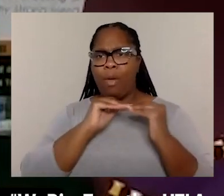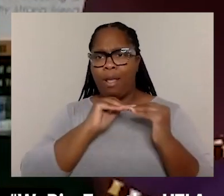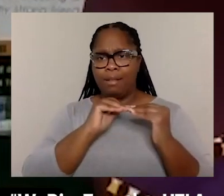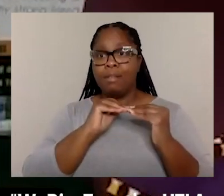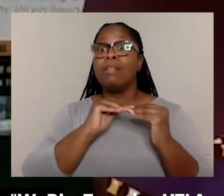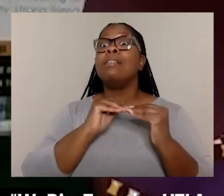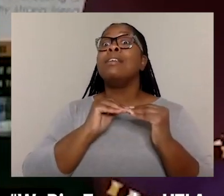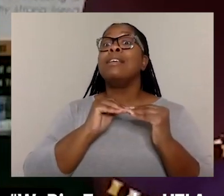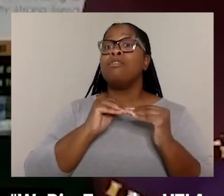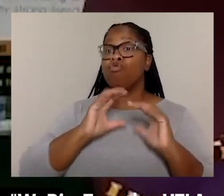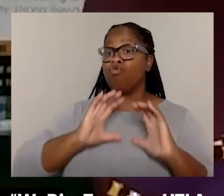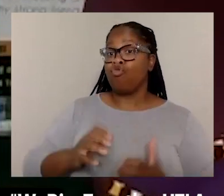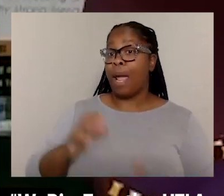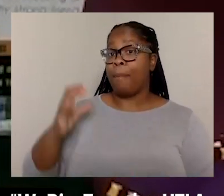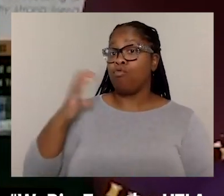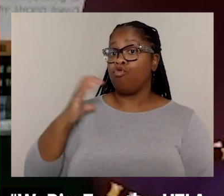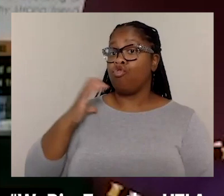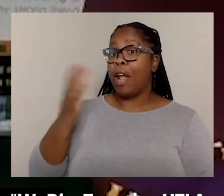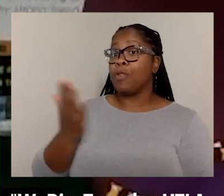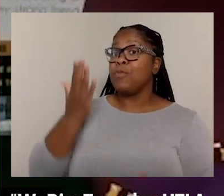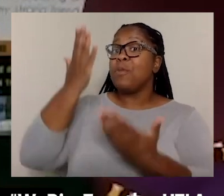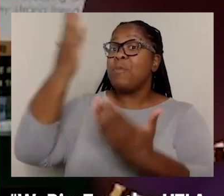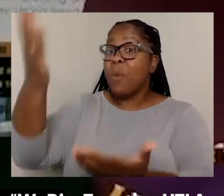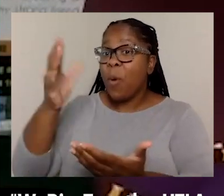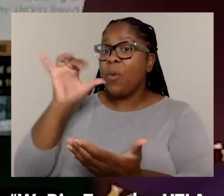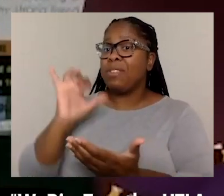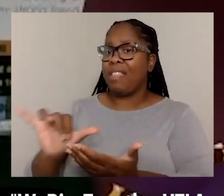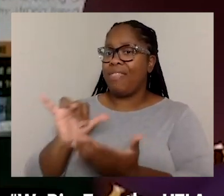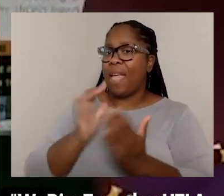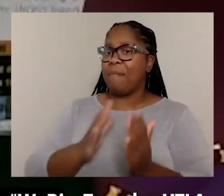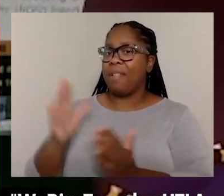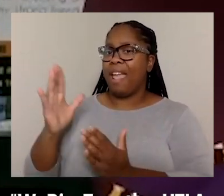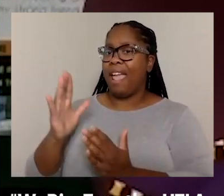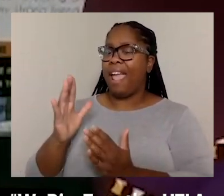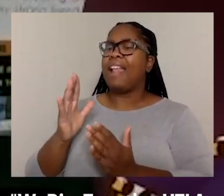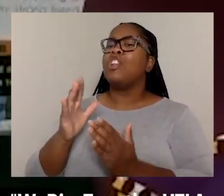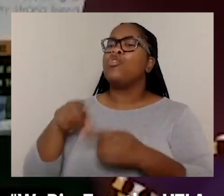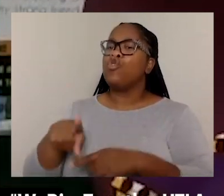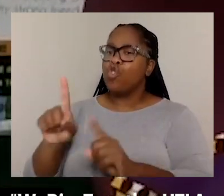plan during his or her weekly chapter chair meetings with the principal.